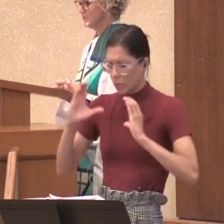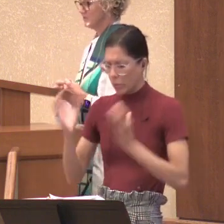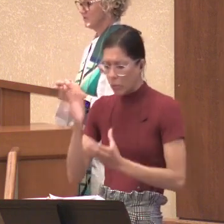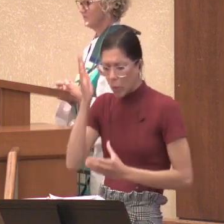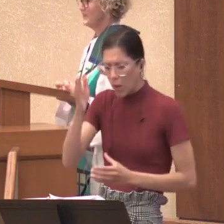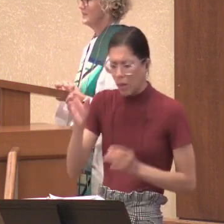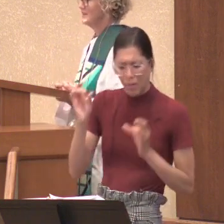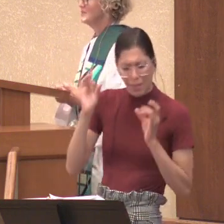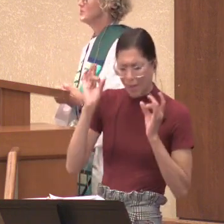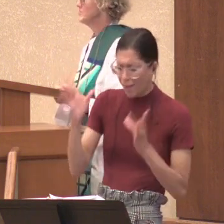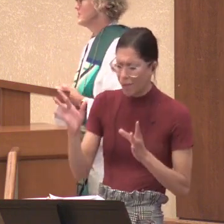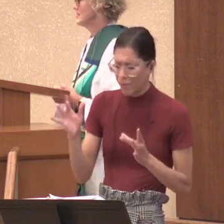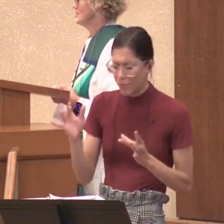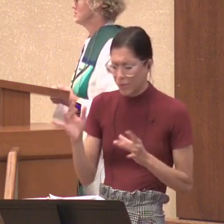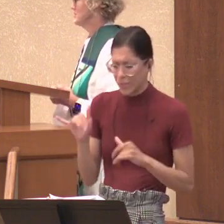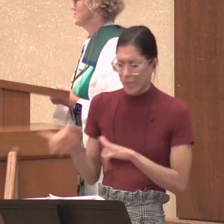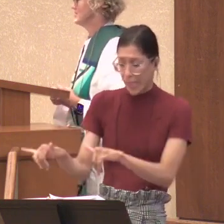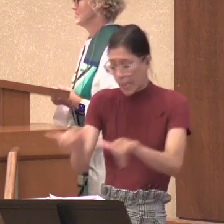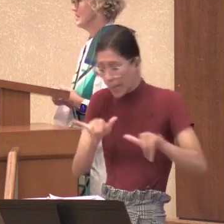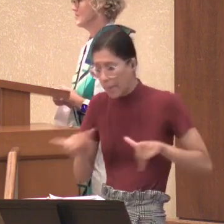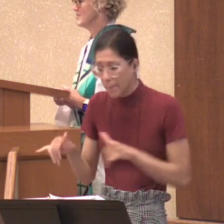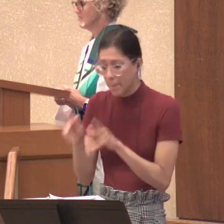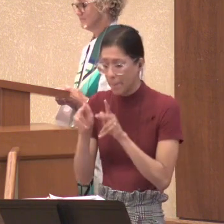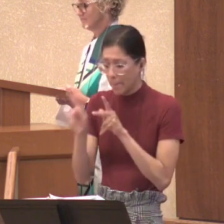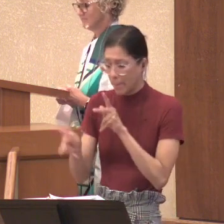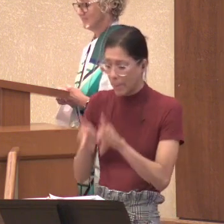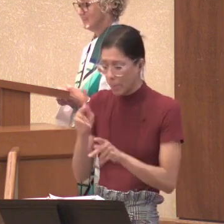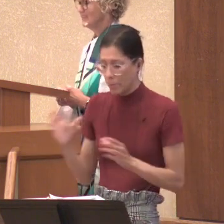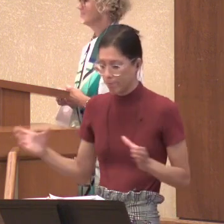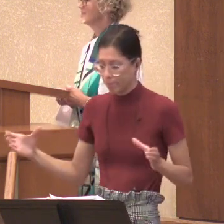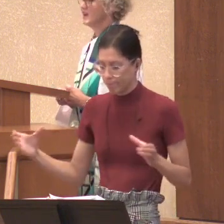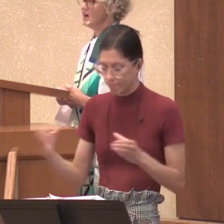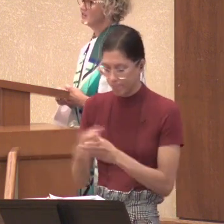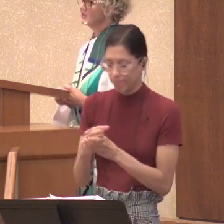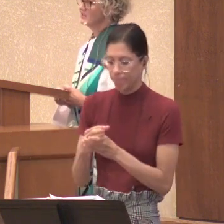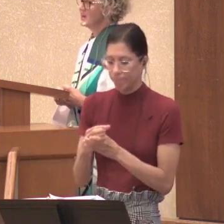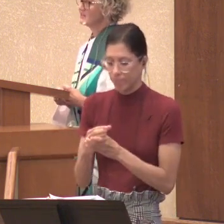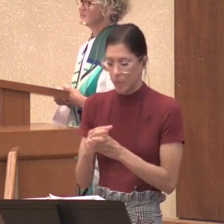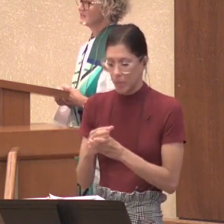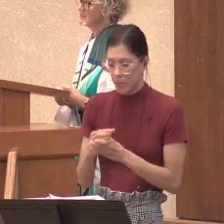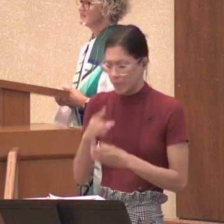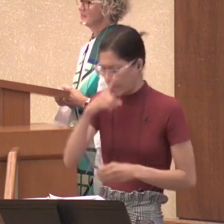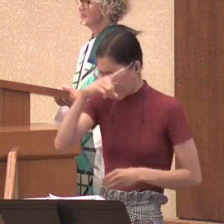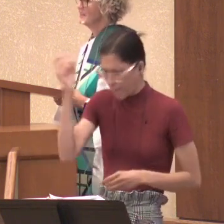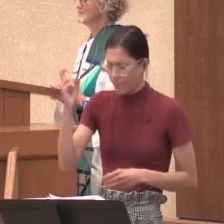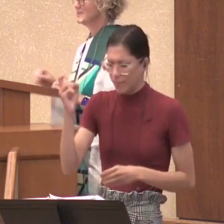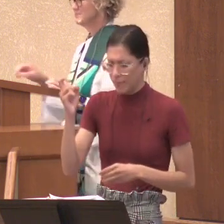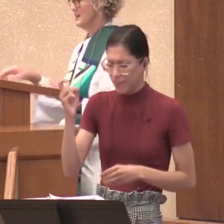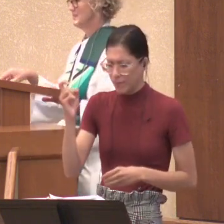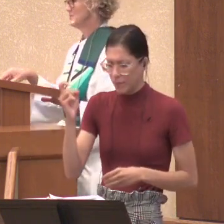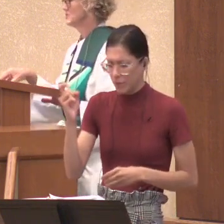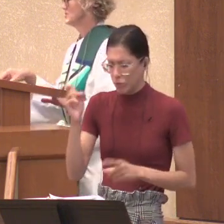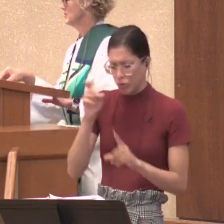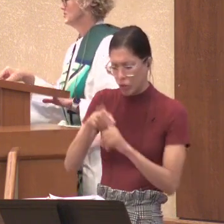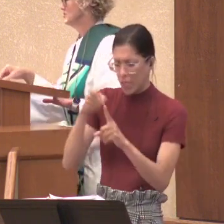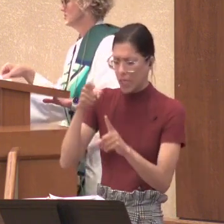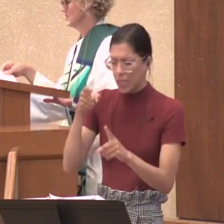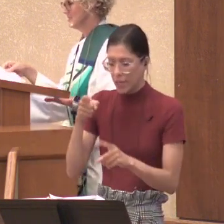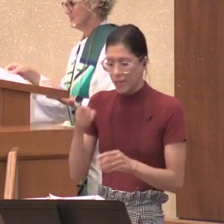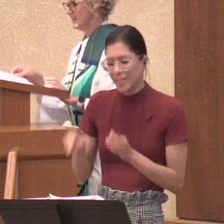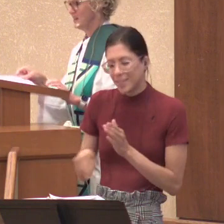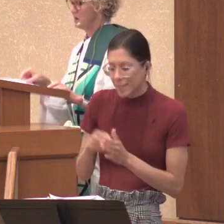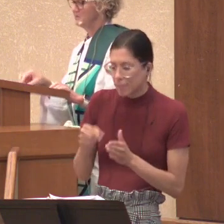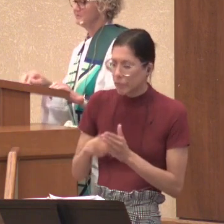of people could bring his people together. It's an ugly tactic, and sometimes it's still